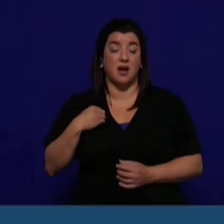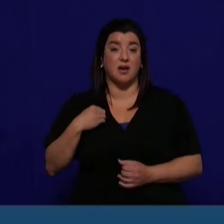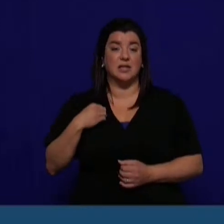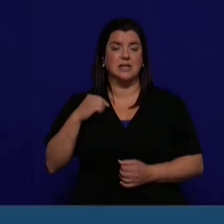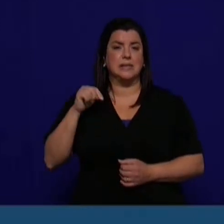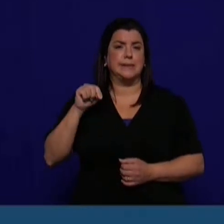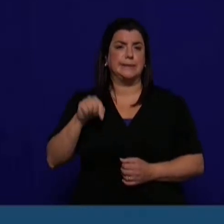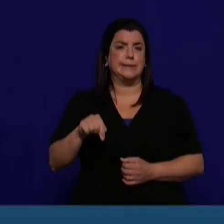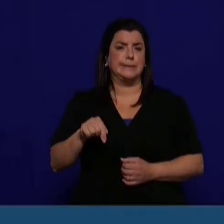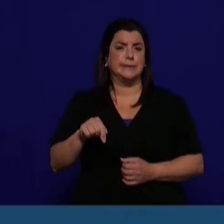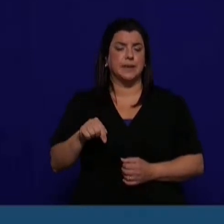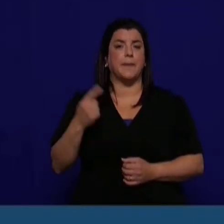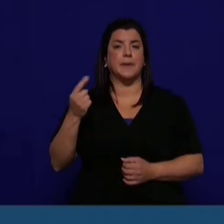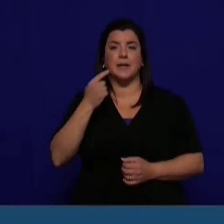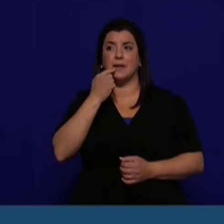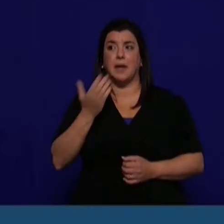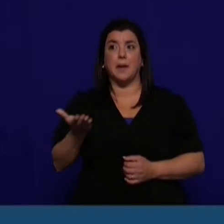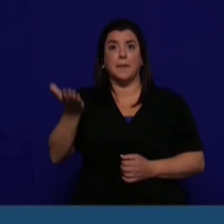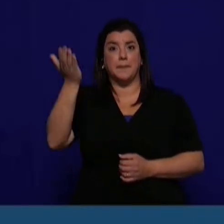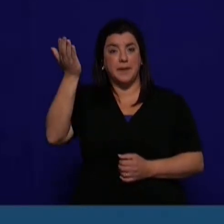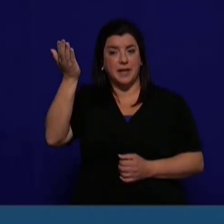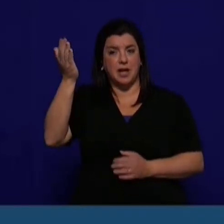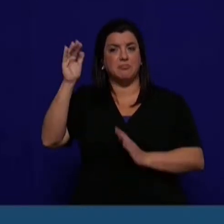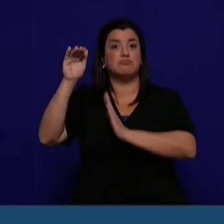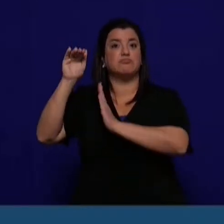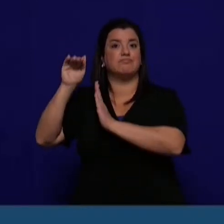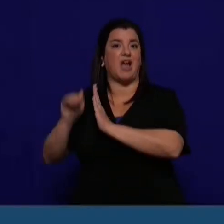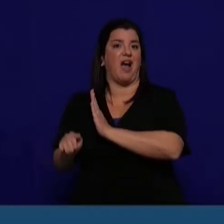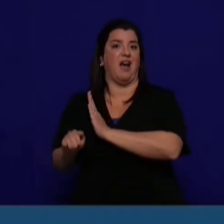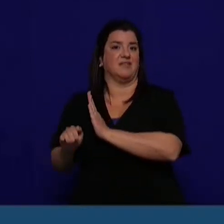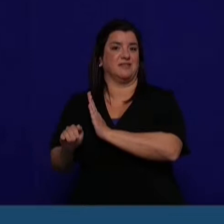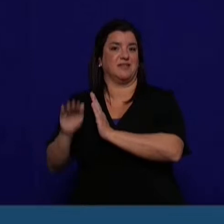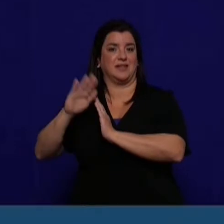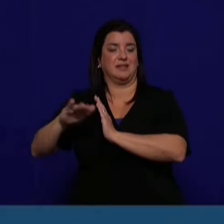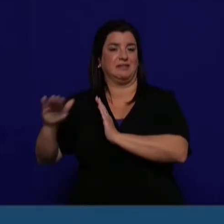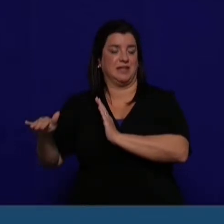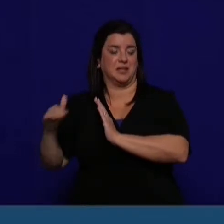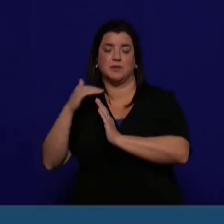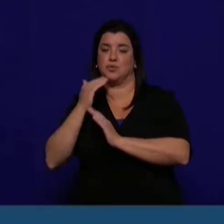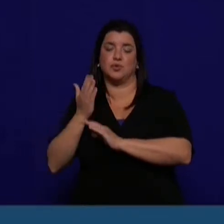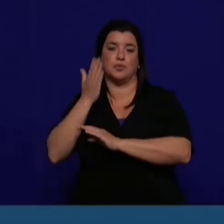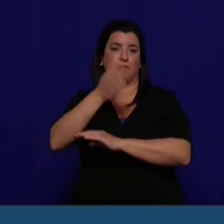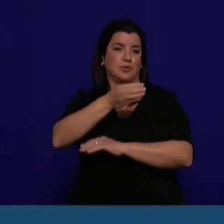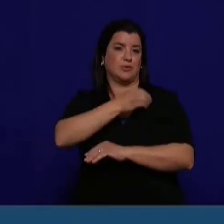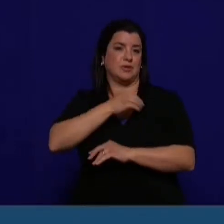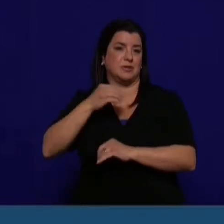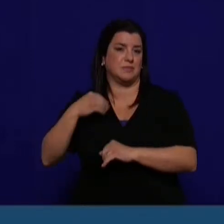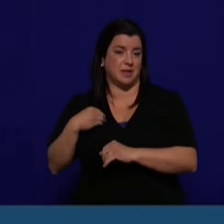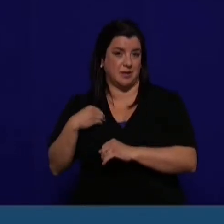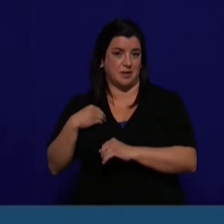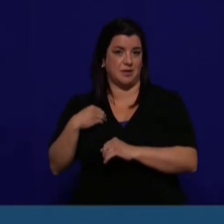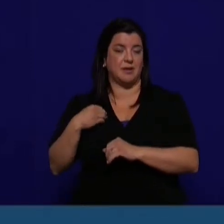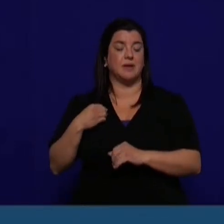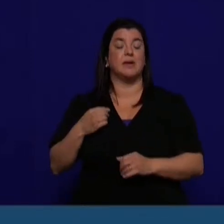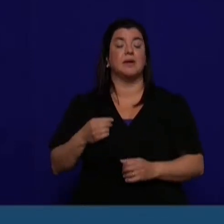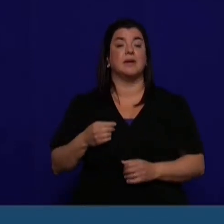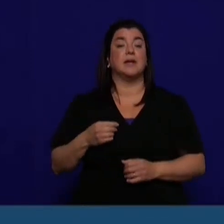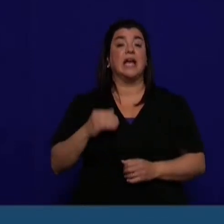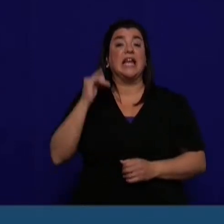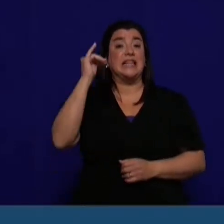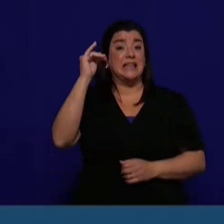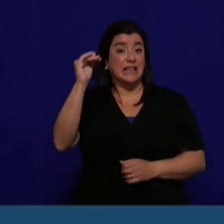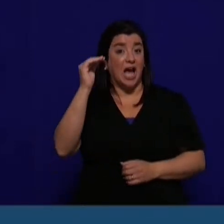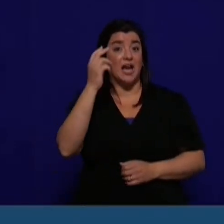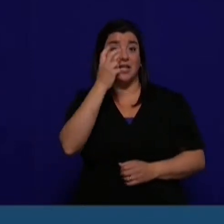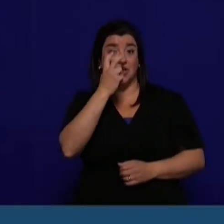li għandhom età ikbar ukoll qegħdin jonqsu li jkollhom bżonn jidħlu l-isptar. Fid-djar tal-anzjani wkoll huwa suċċess